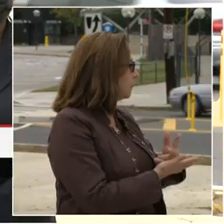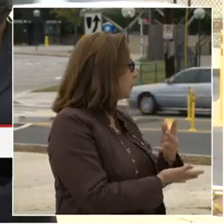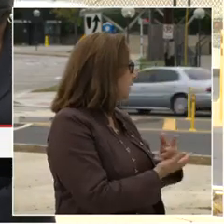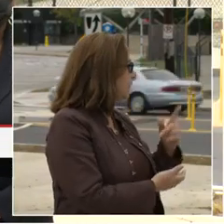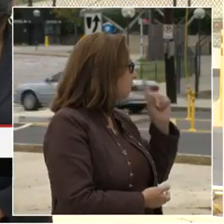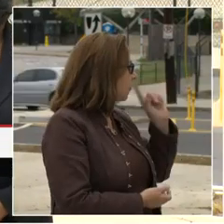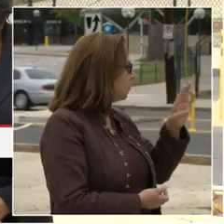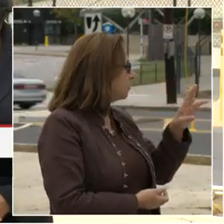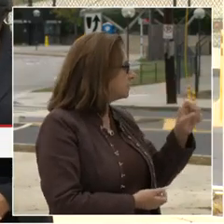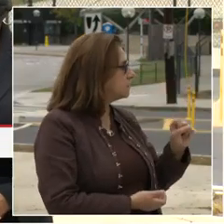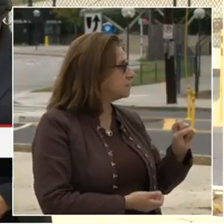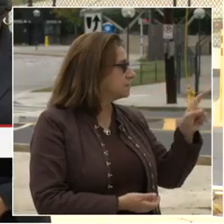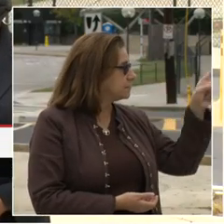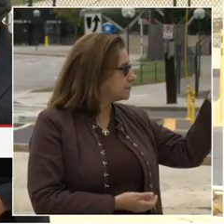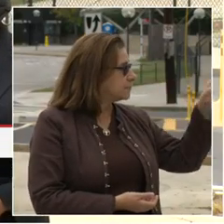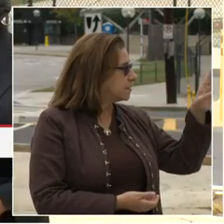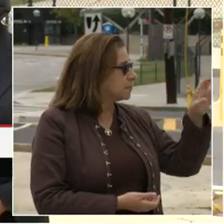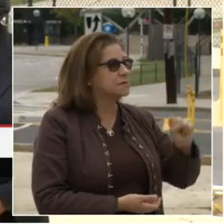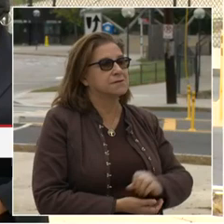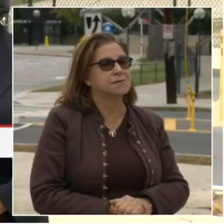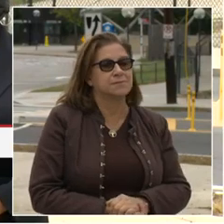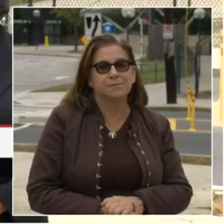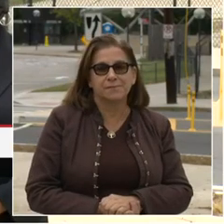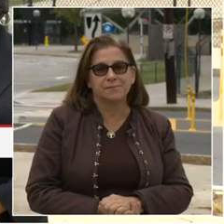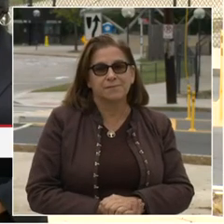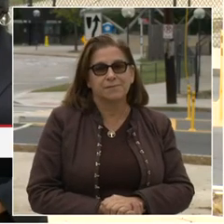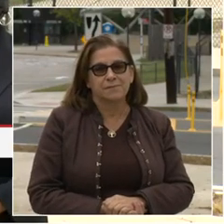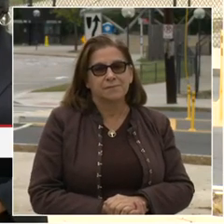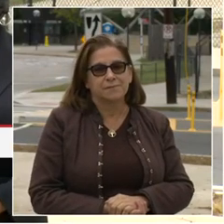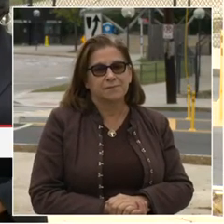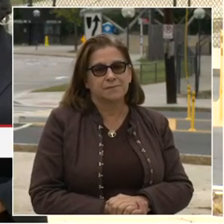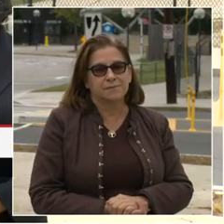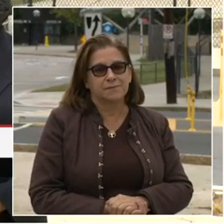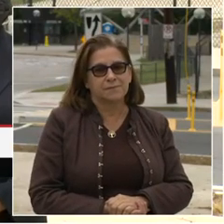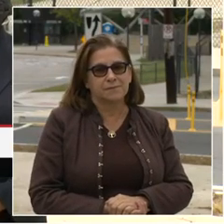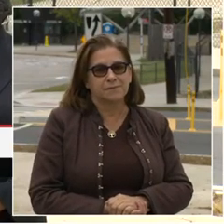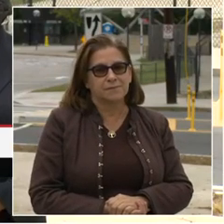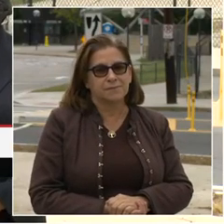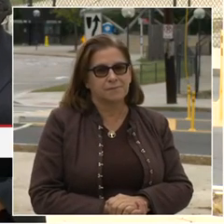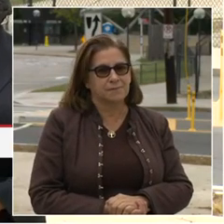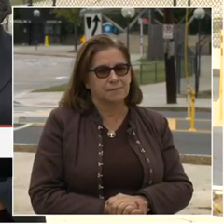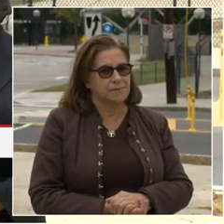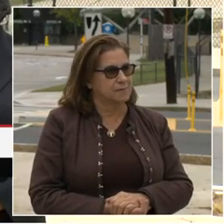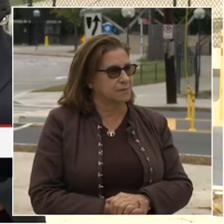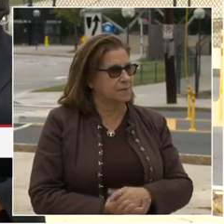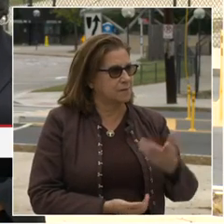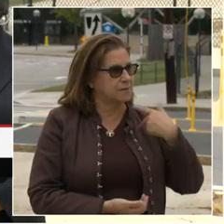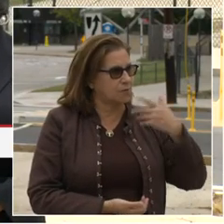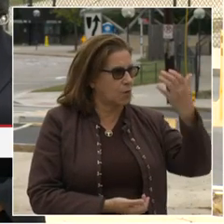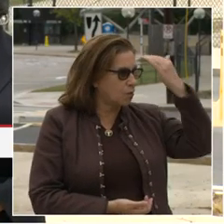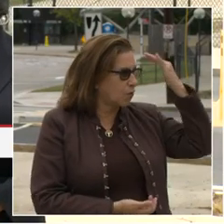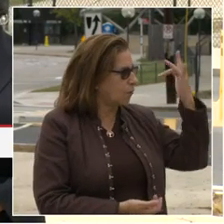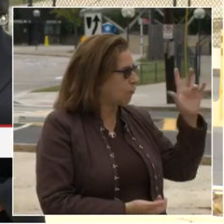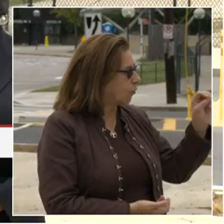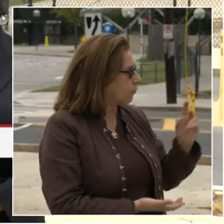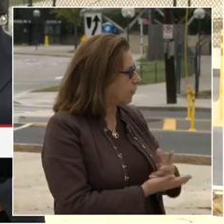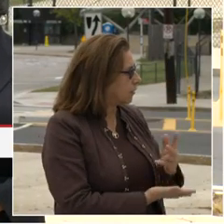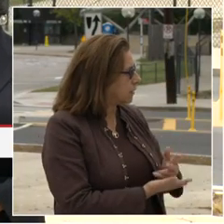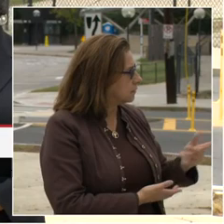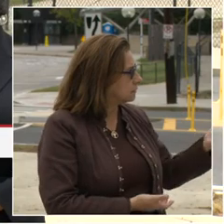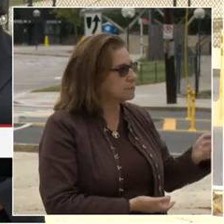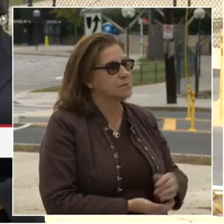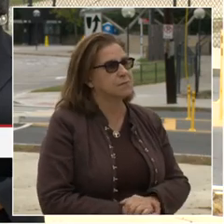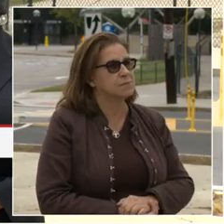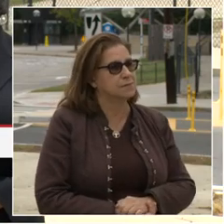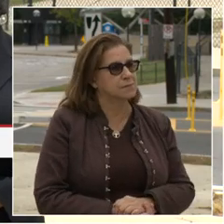I'm going to dig into. Okay. And that will help us with our road narrowing if people park there regularly. I mean, so